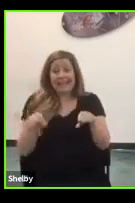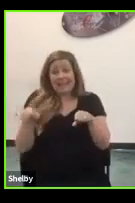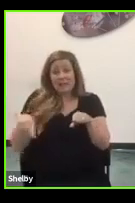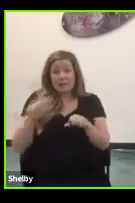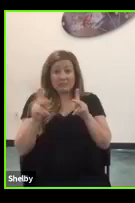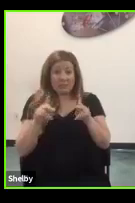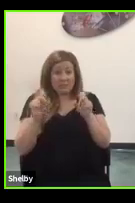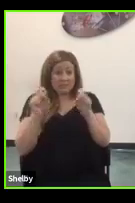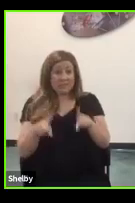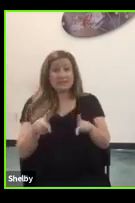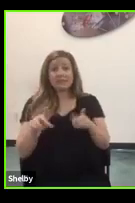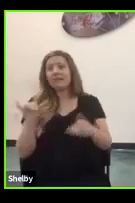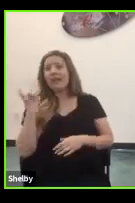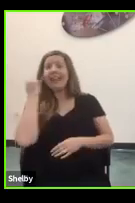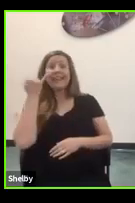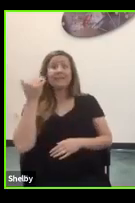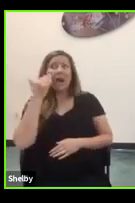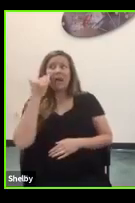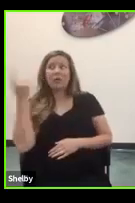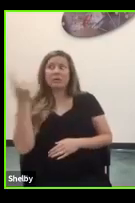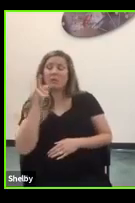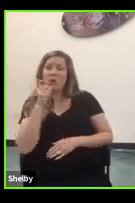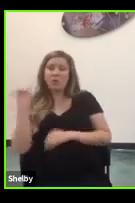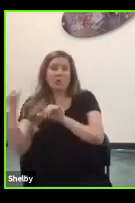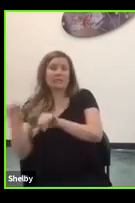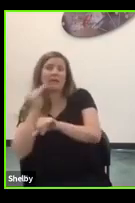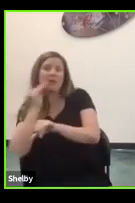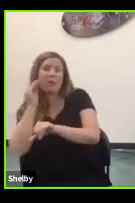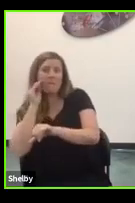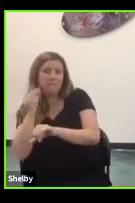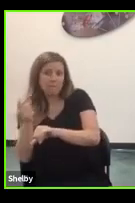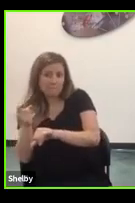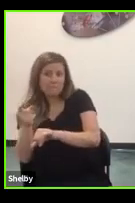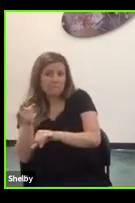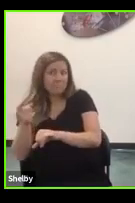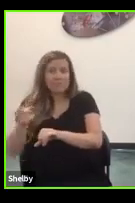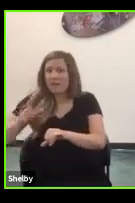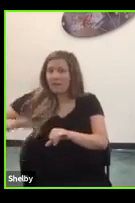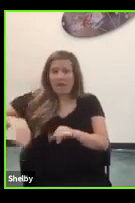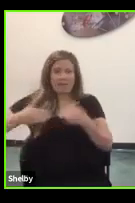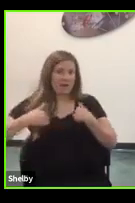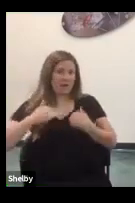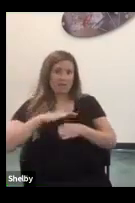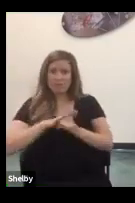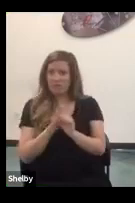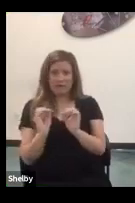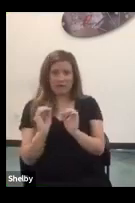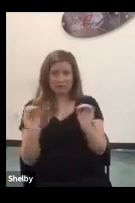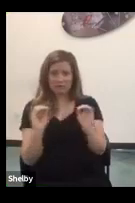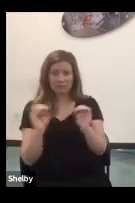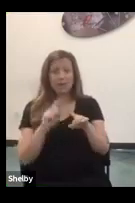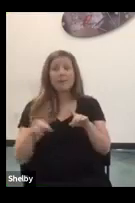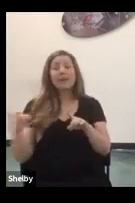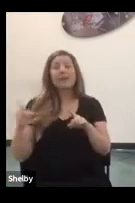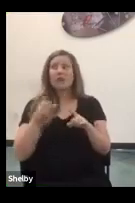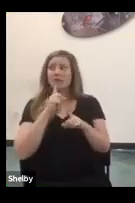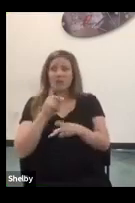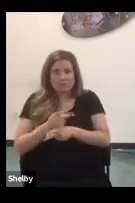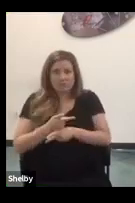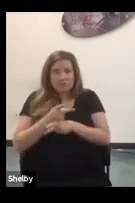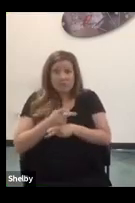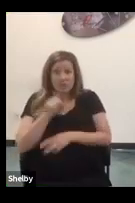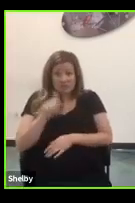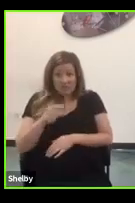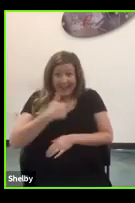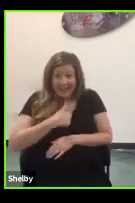get tested? Like if I know someone who is quarantining, they have not had it yet, they're just taking extra precautions, should